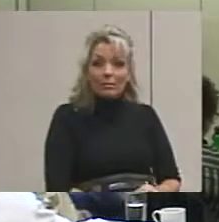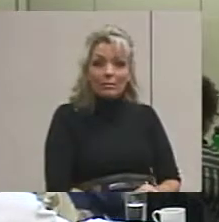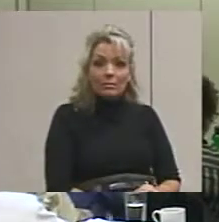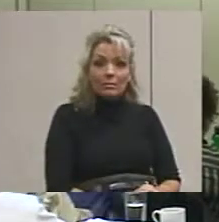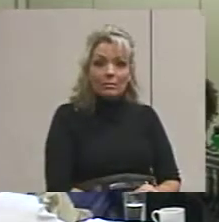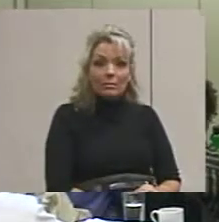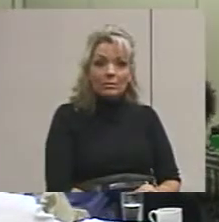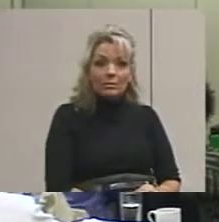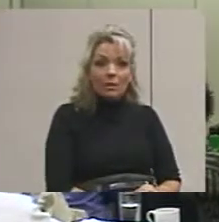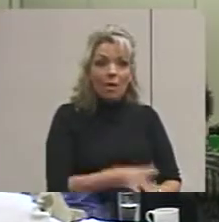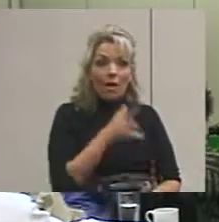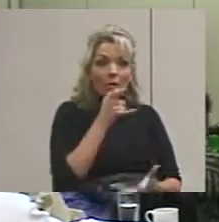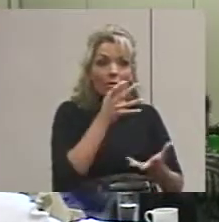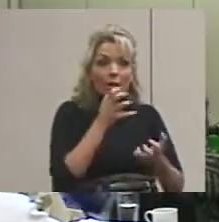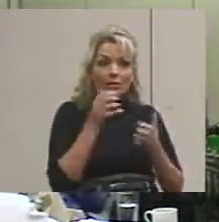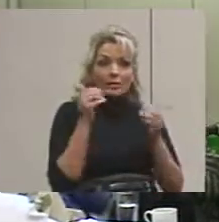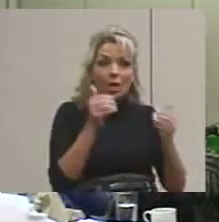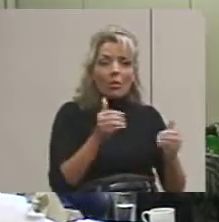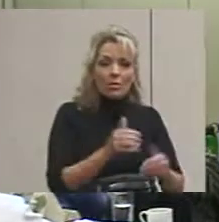Who would like to go? All